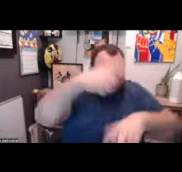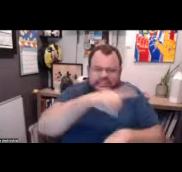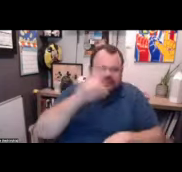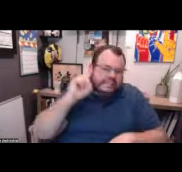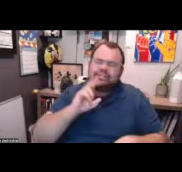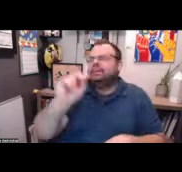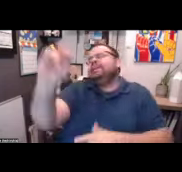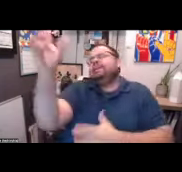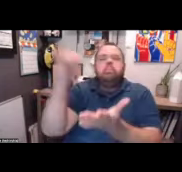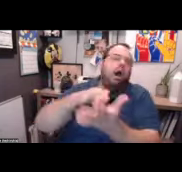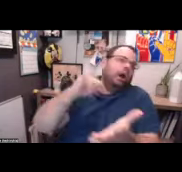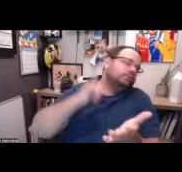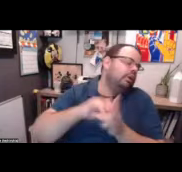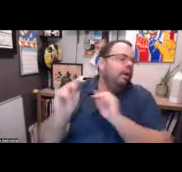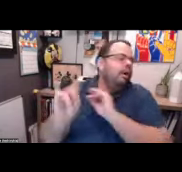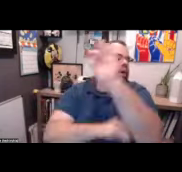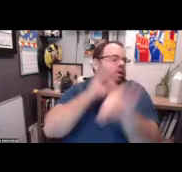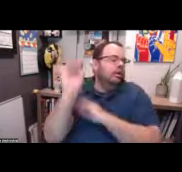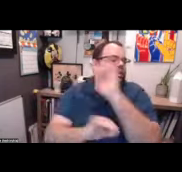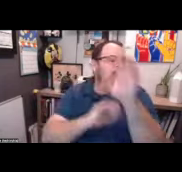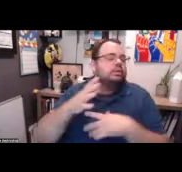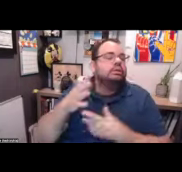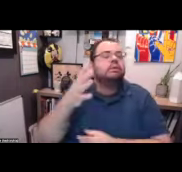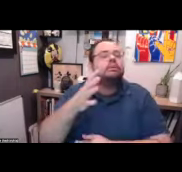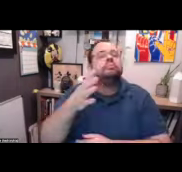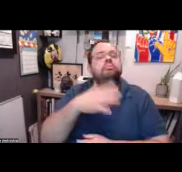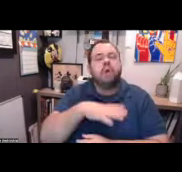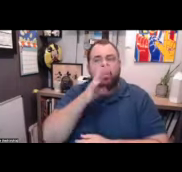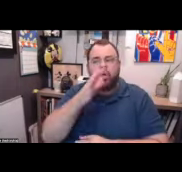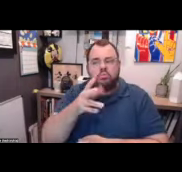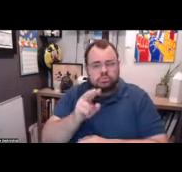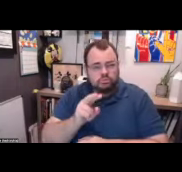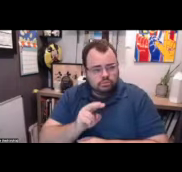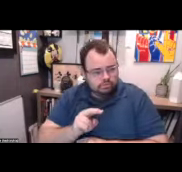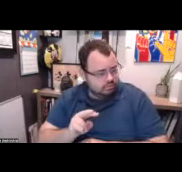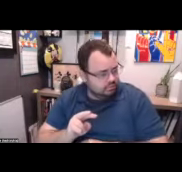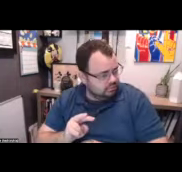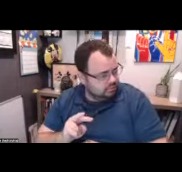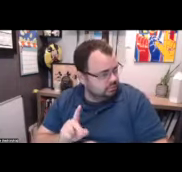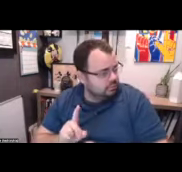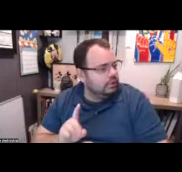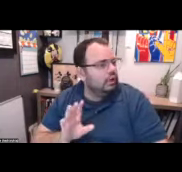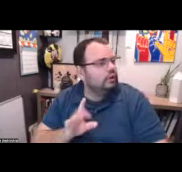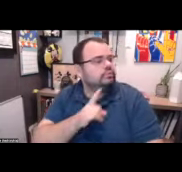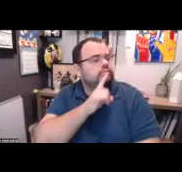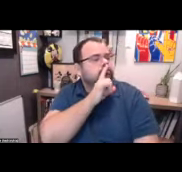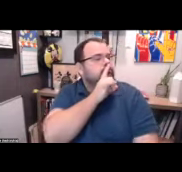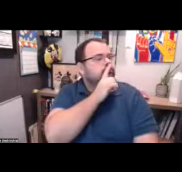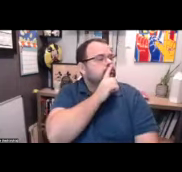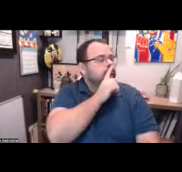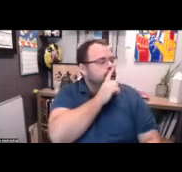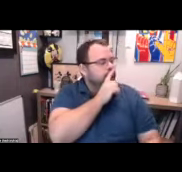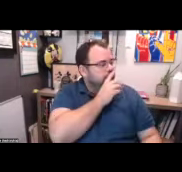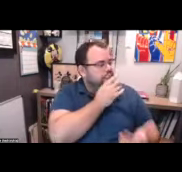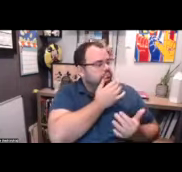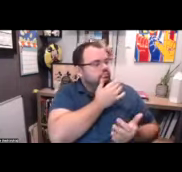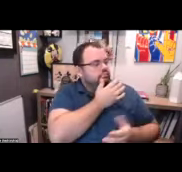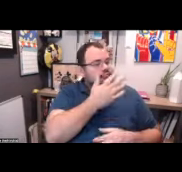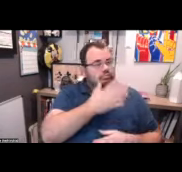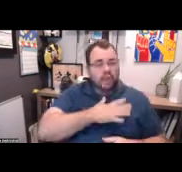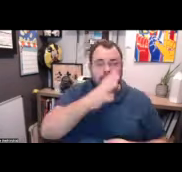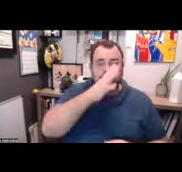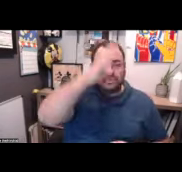the noise. I was, and they that's when they started to speculate. Maybe he's deaf, but they really were doubting it. There's no